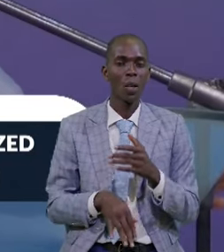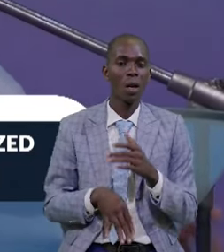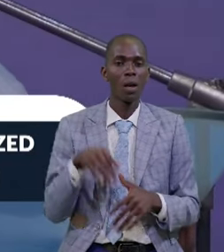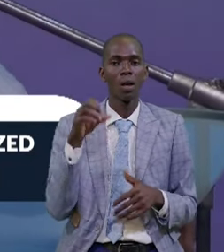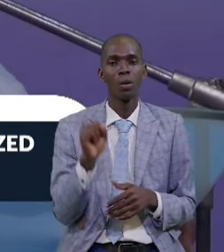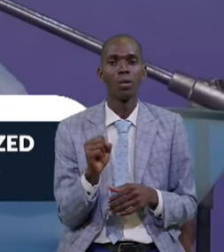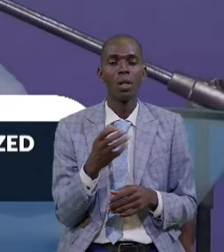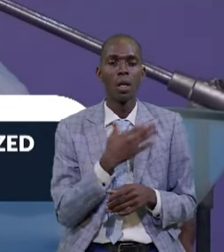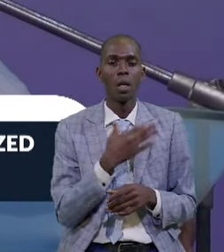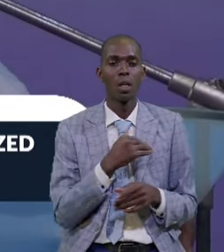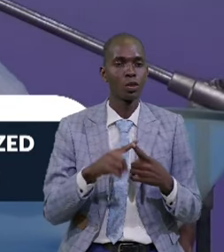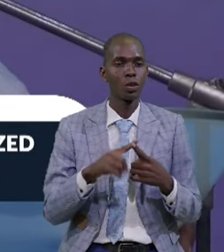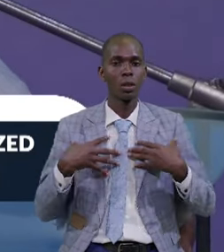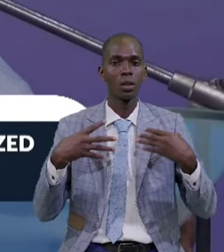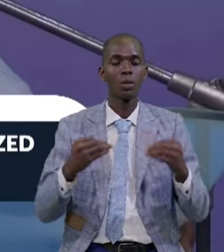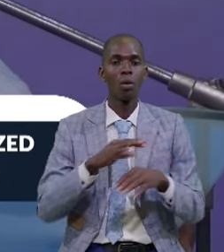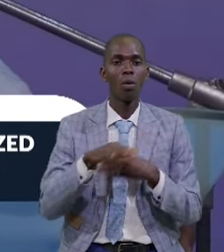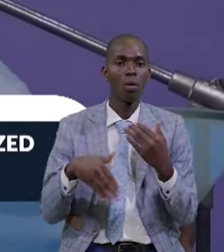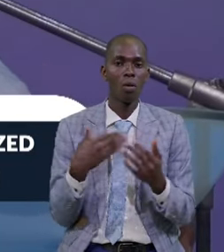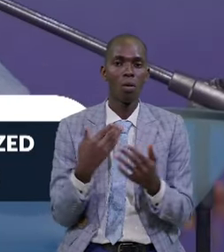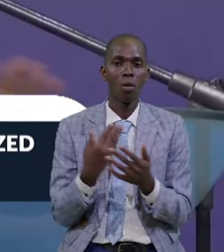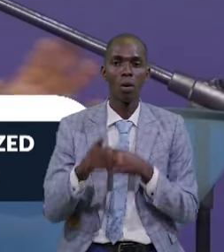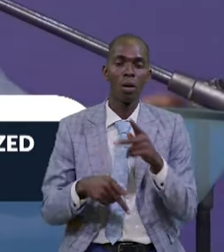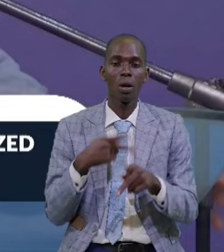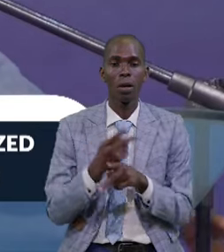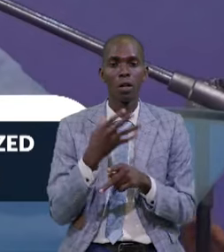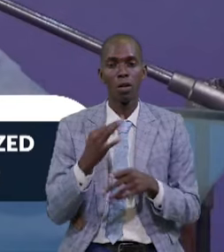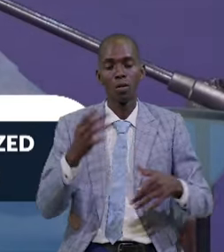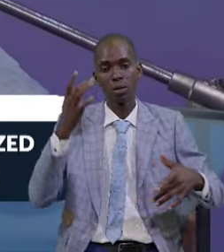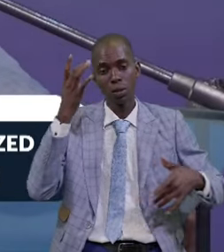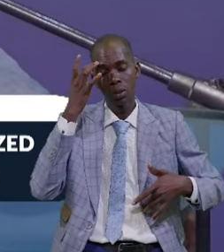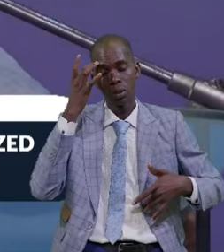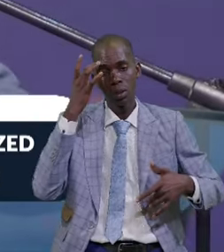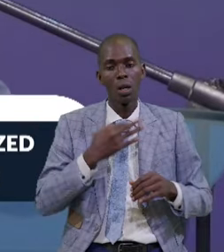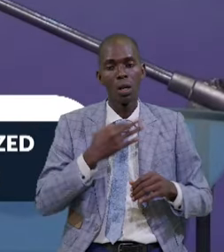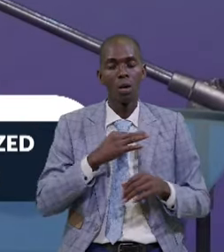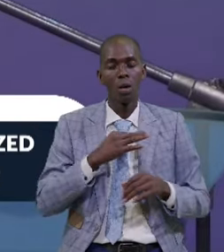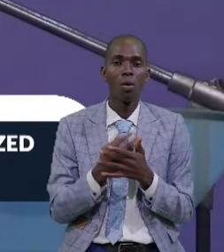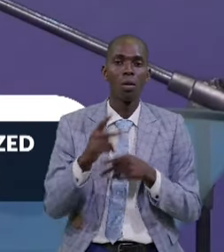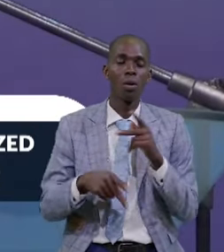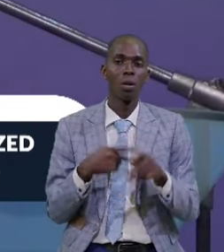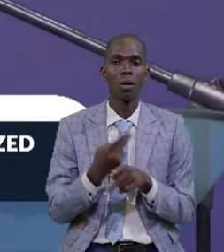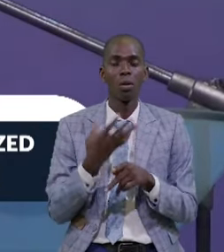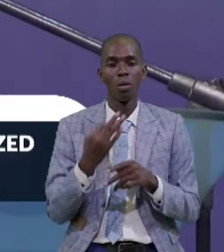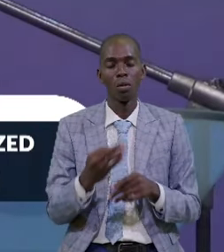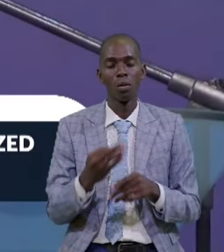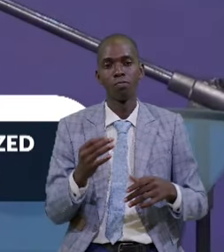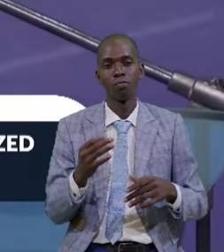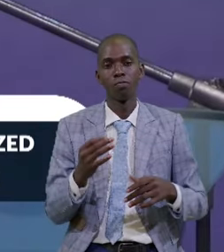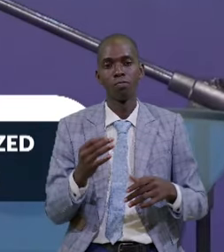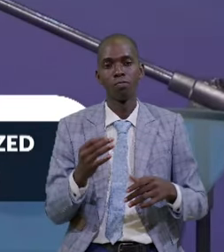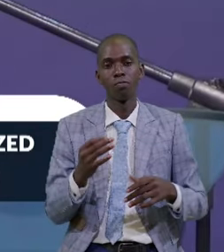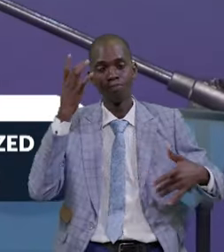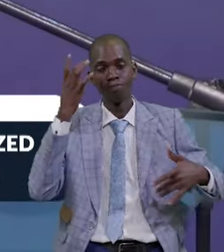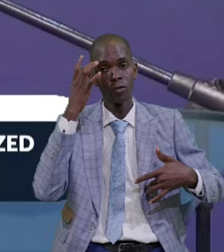to heal all manner of sickness and all manner of disease. Then you remember in